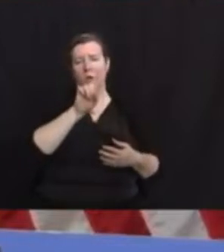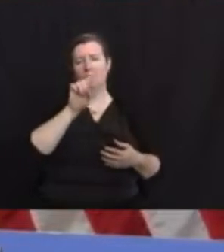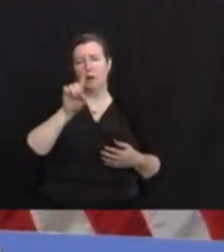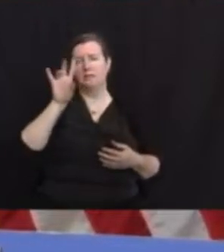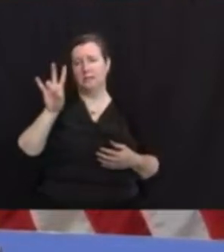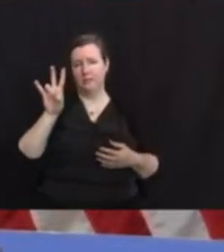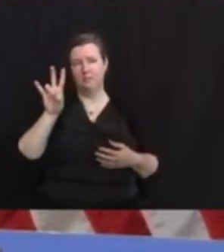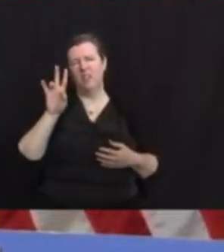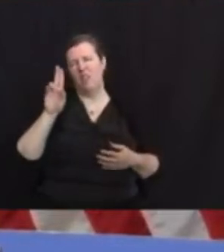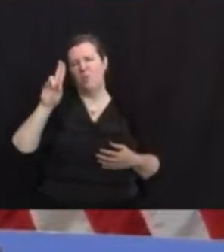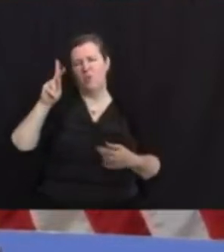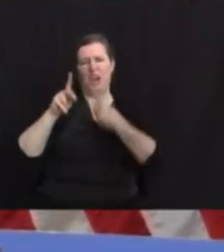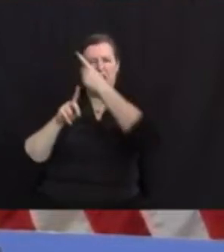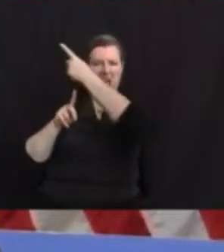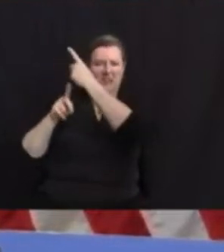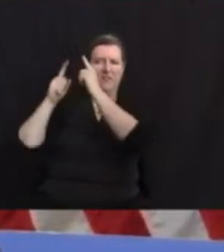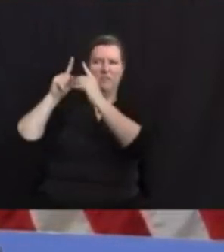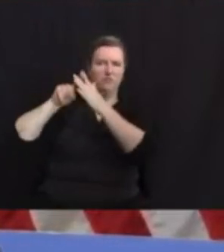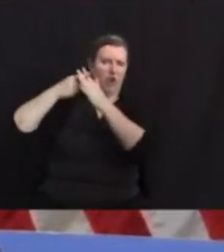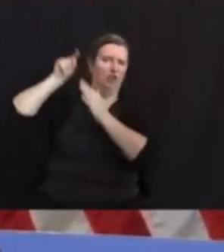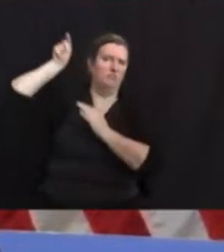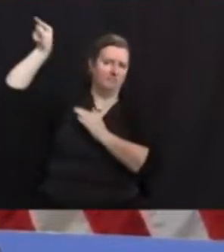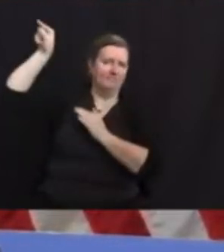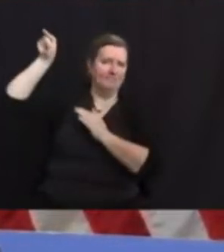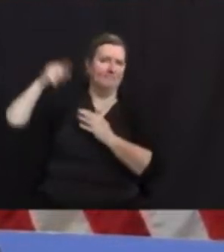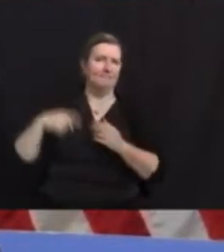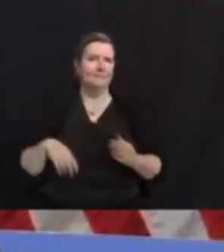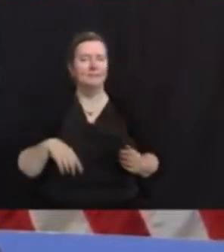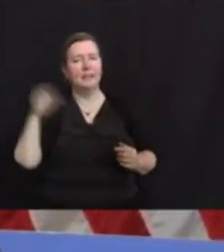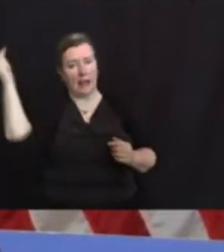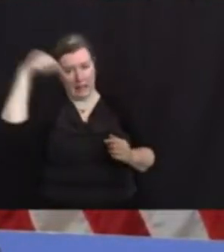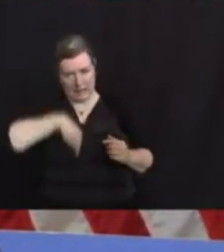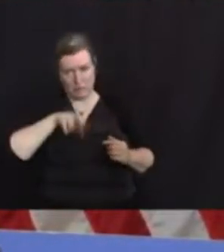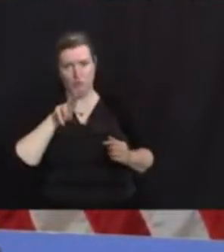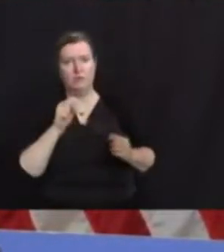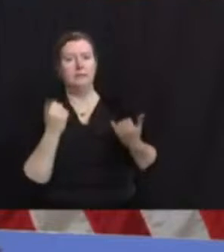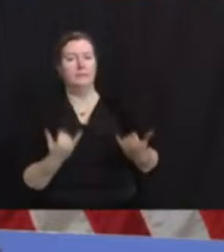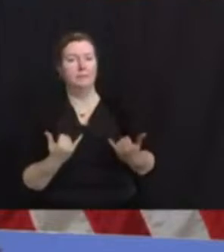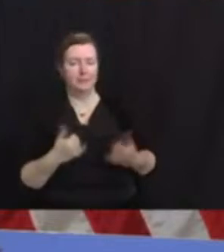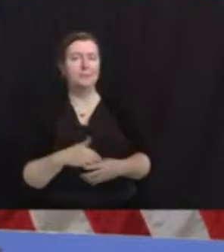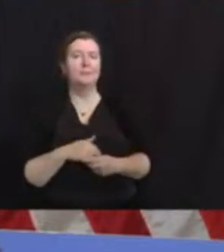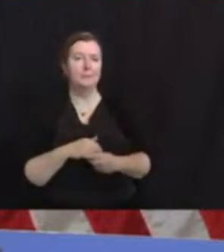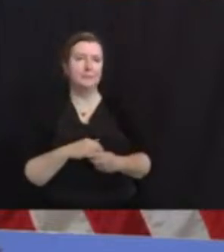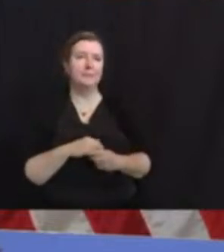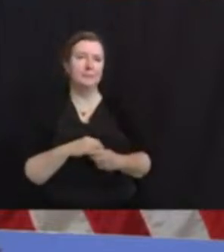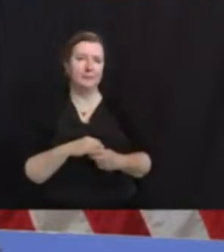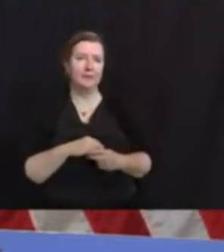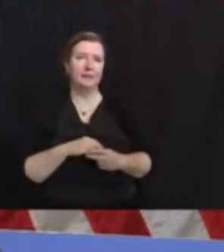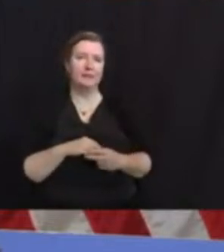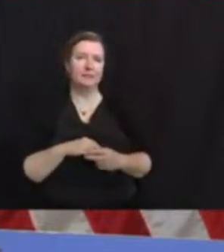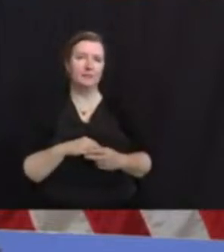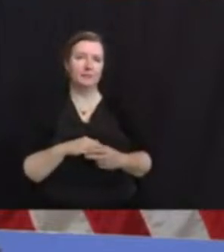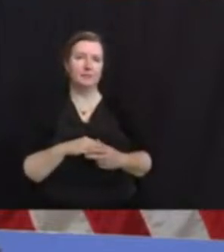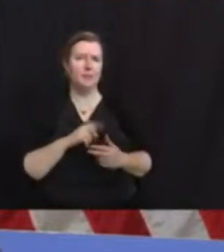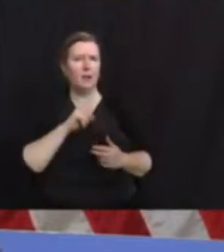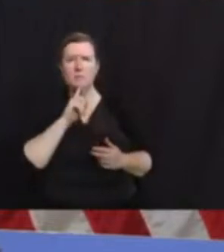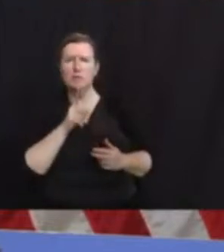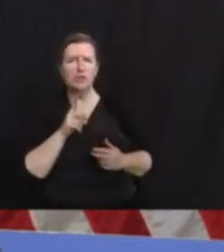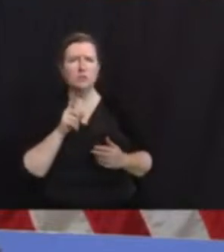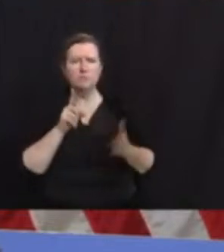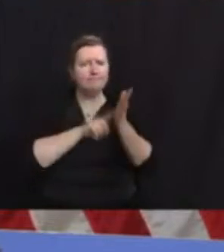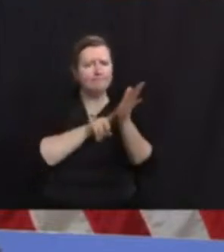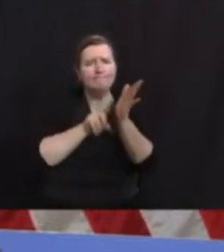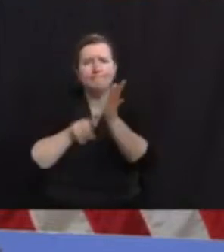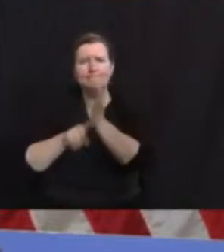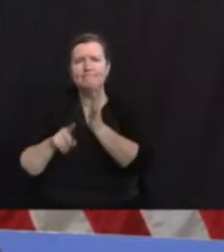UK variant in the U.S. And I'm not aware of whether they've looked to see how many of those might have actually been